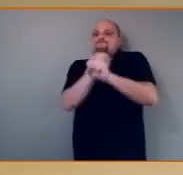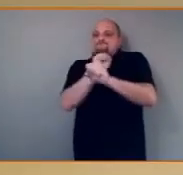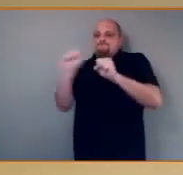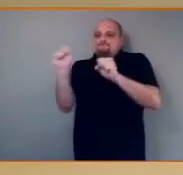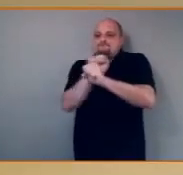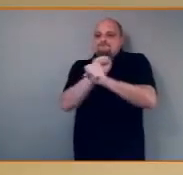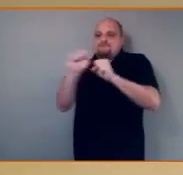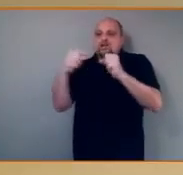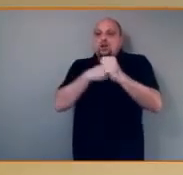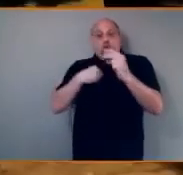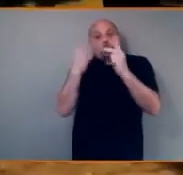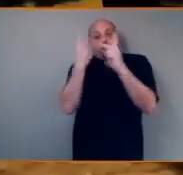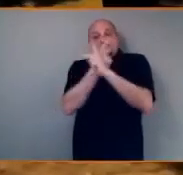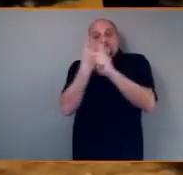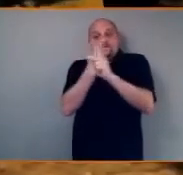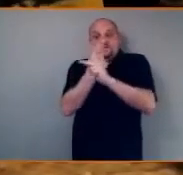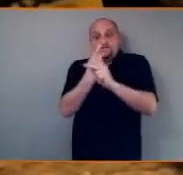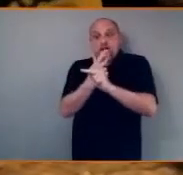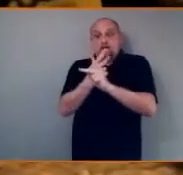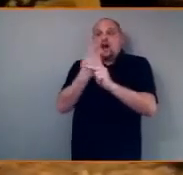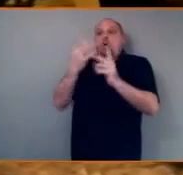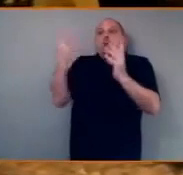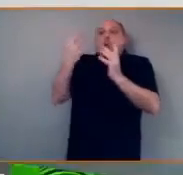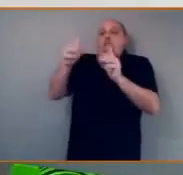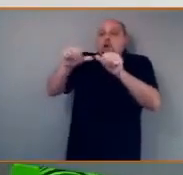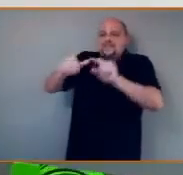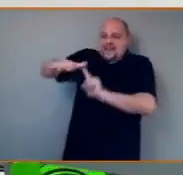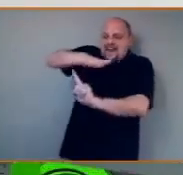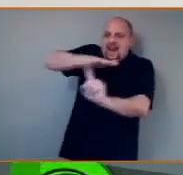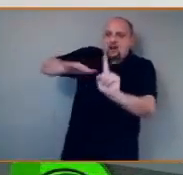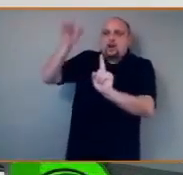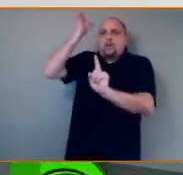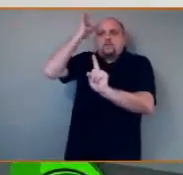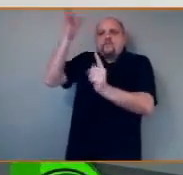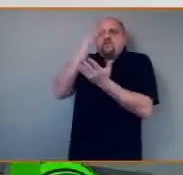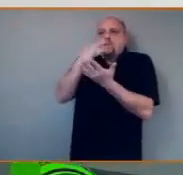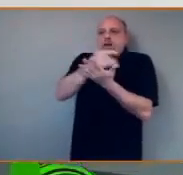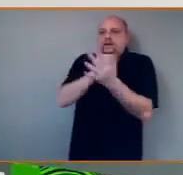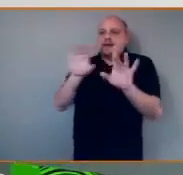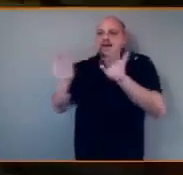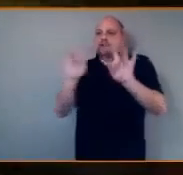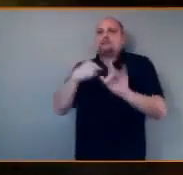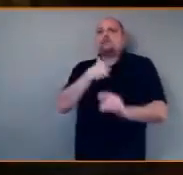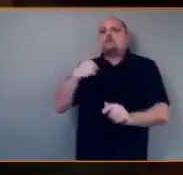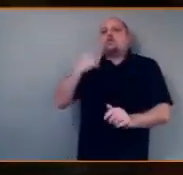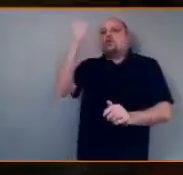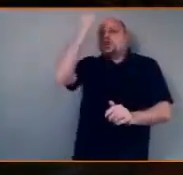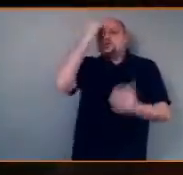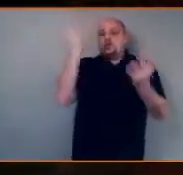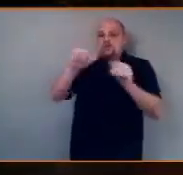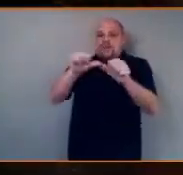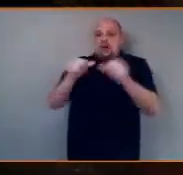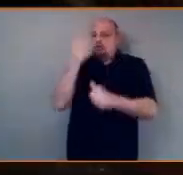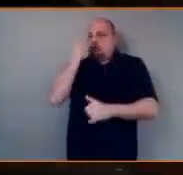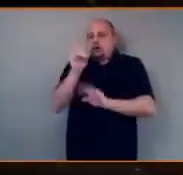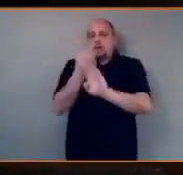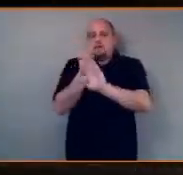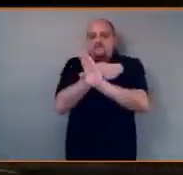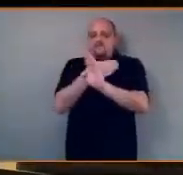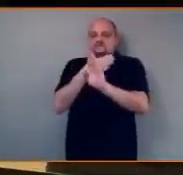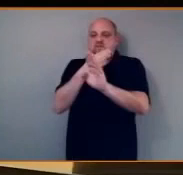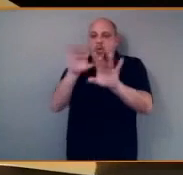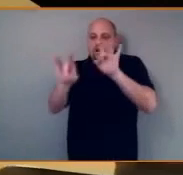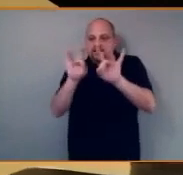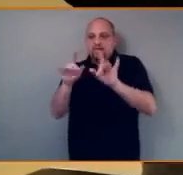context around those drill cores right before we collect them, so that we know what the rocks look like before they're taken and then placed into the tubes and